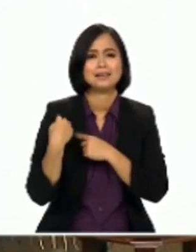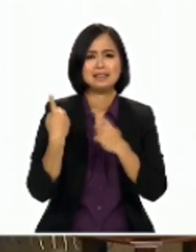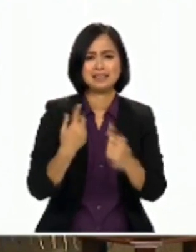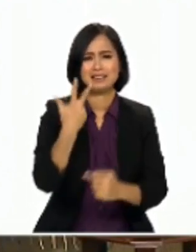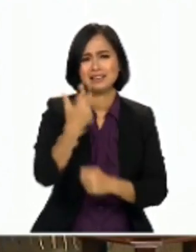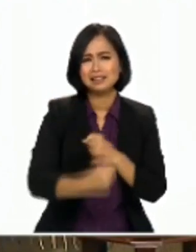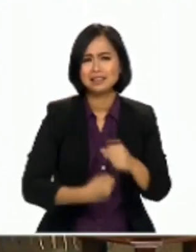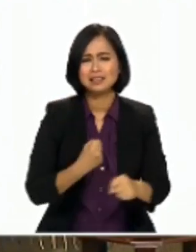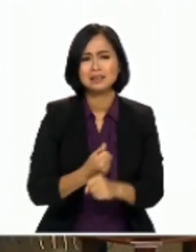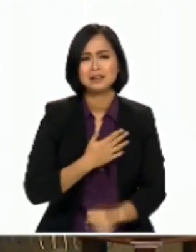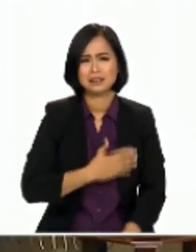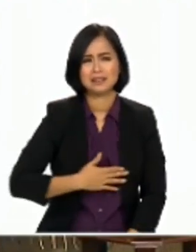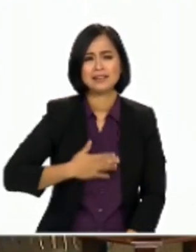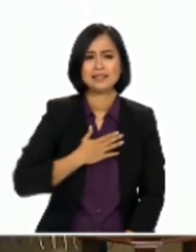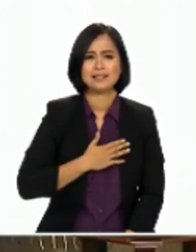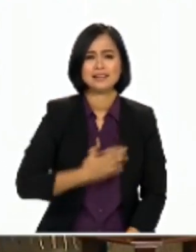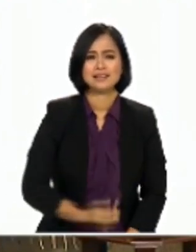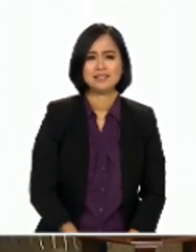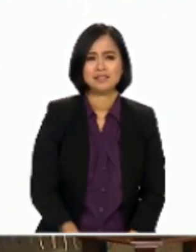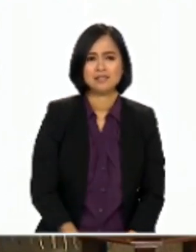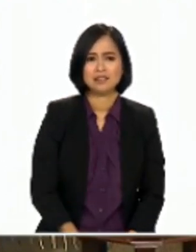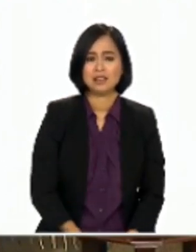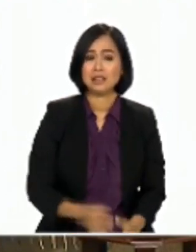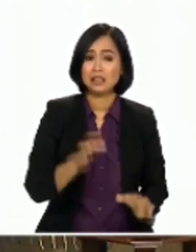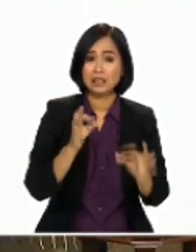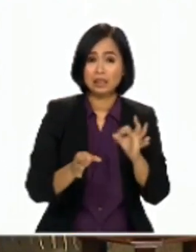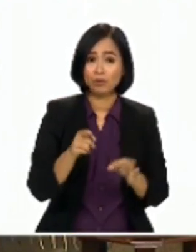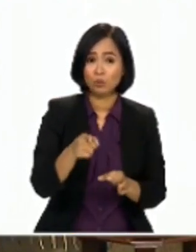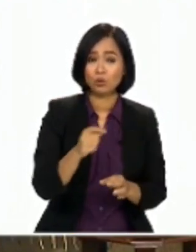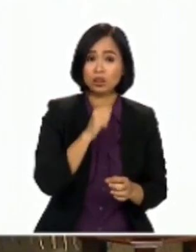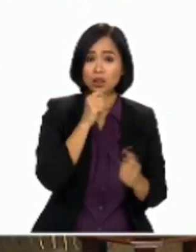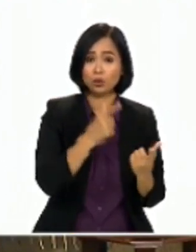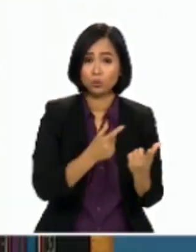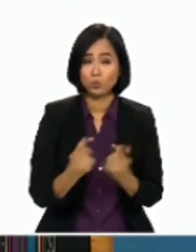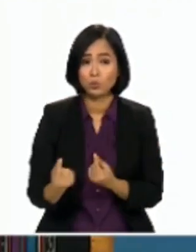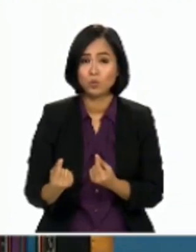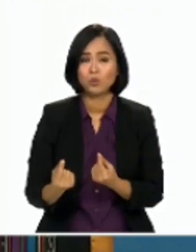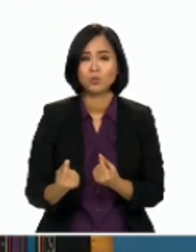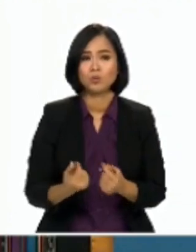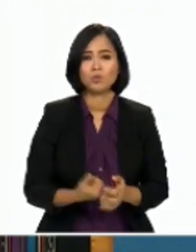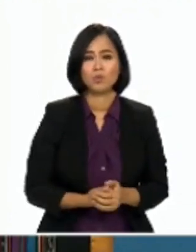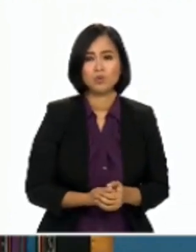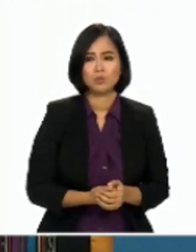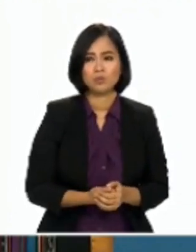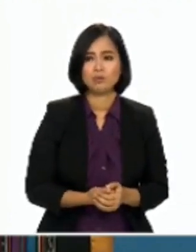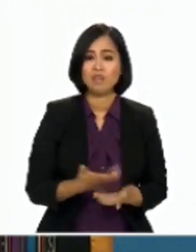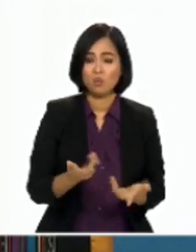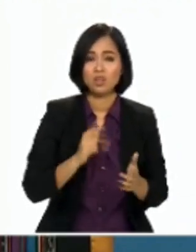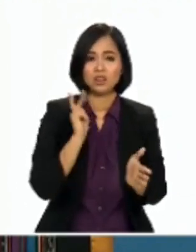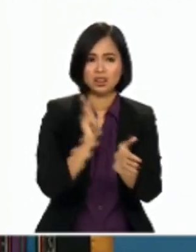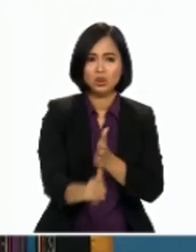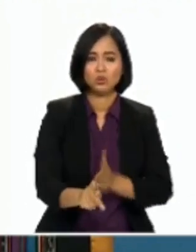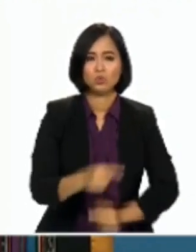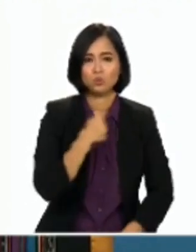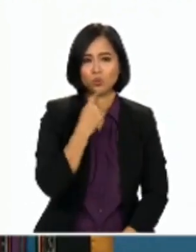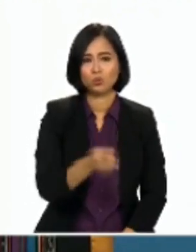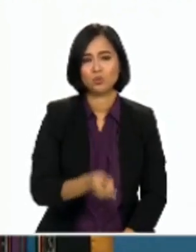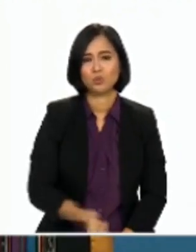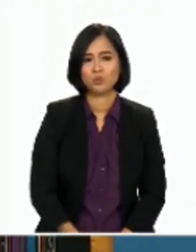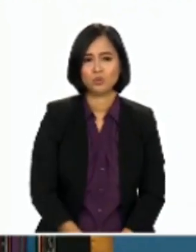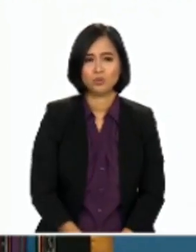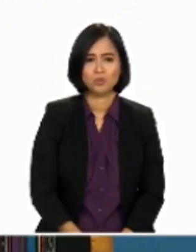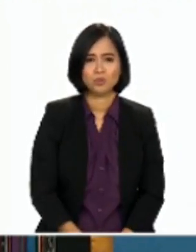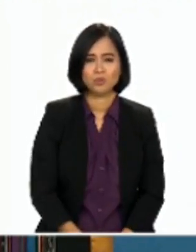ago. Pag hindi pa rin yung nagawa yan ngayon, papatayin ko talaga kayo.